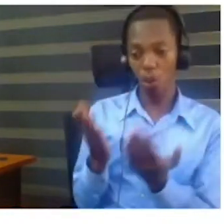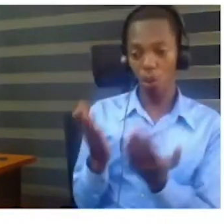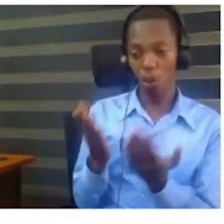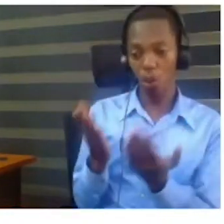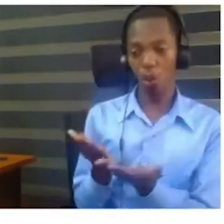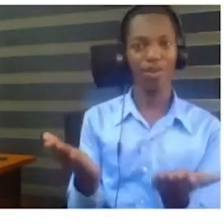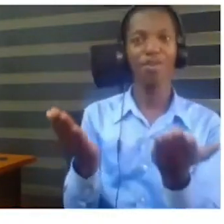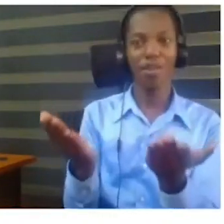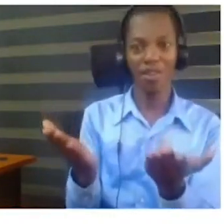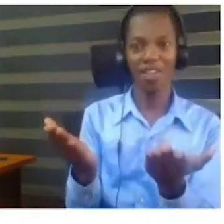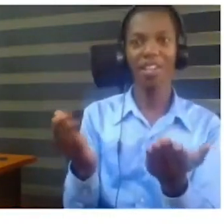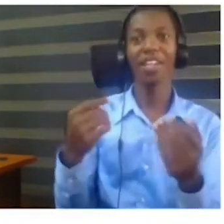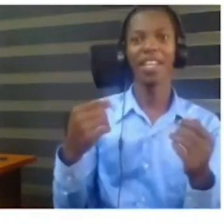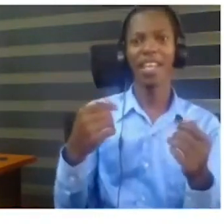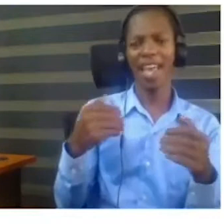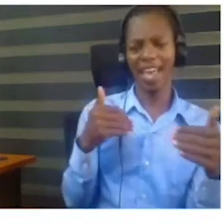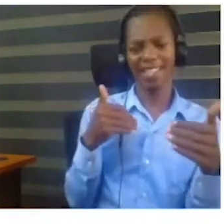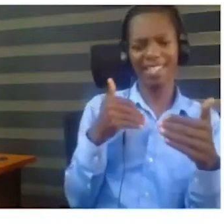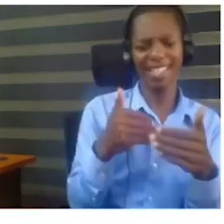steer around other surfers and sharks.